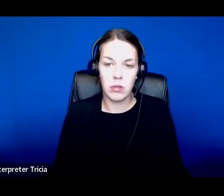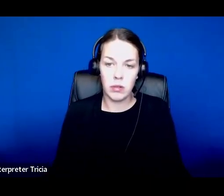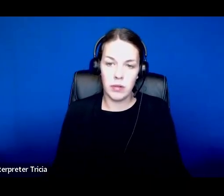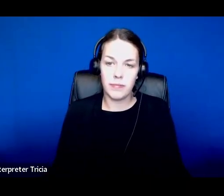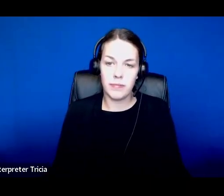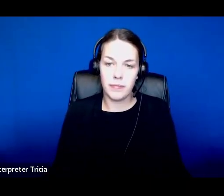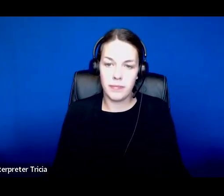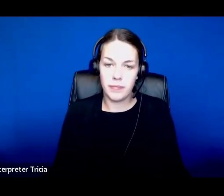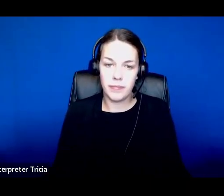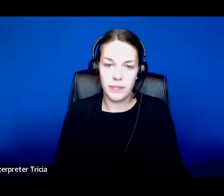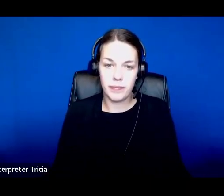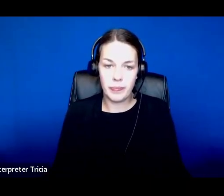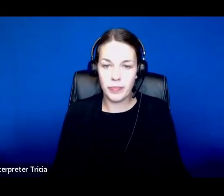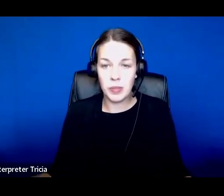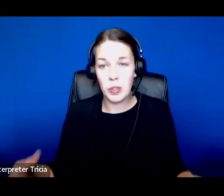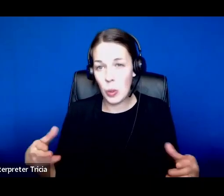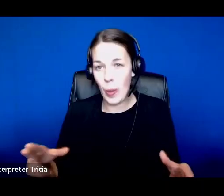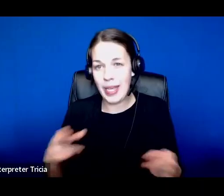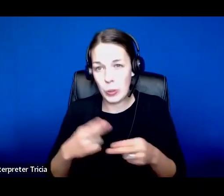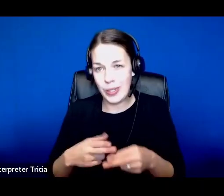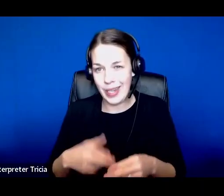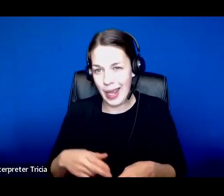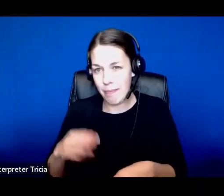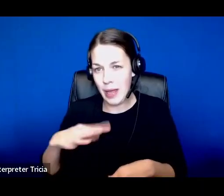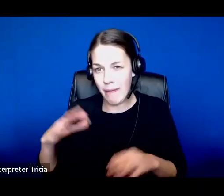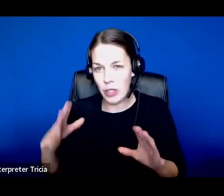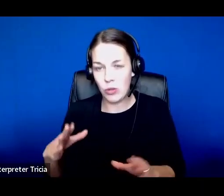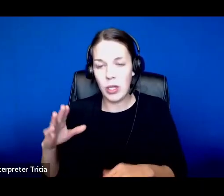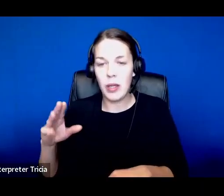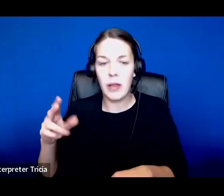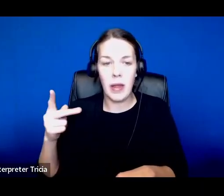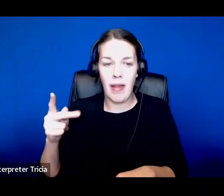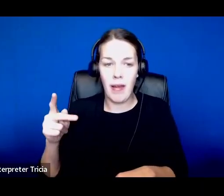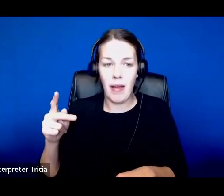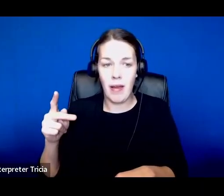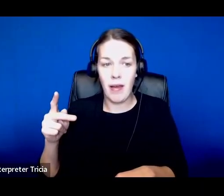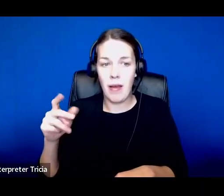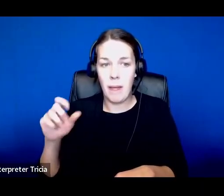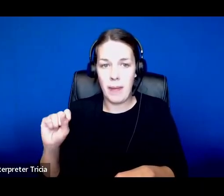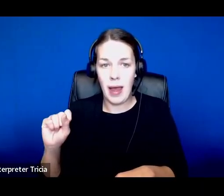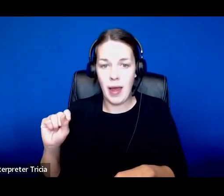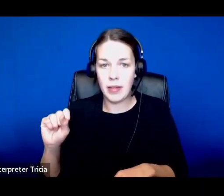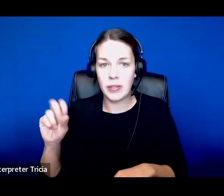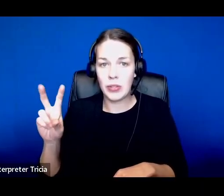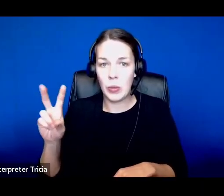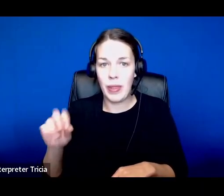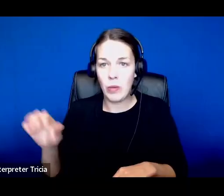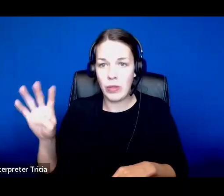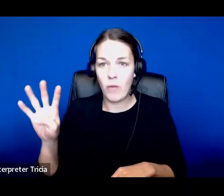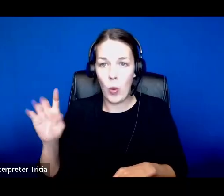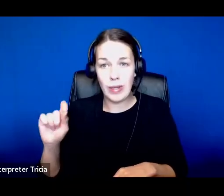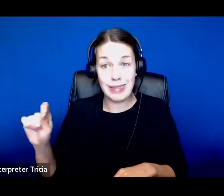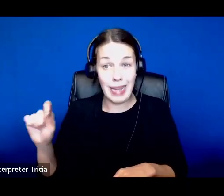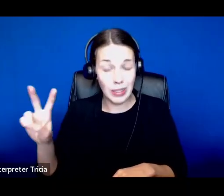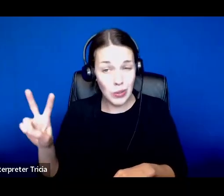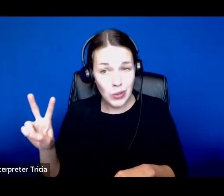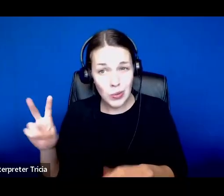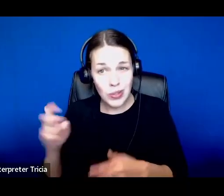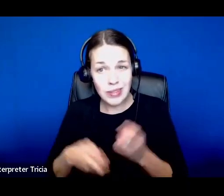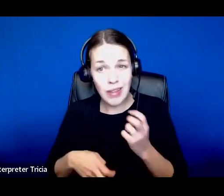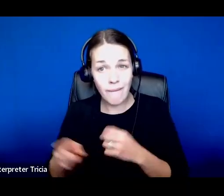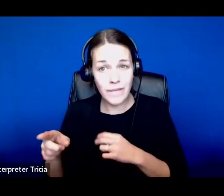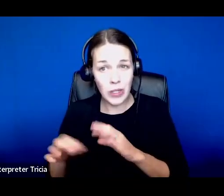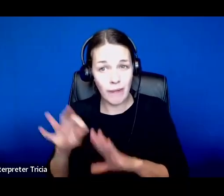to name beneficiaries on them. So it's the form PS 2004-2. It's really tricky to